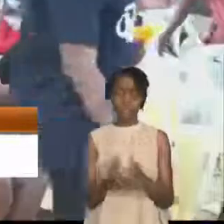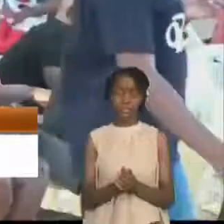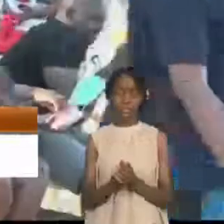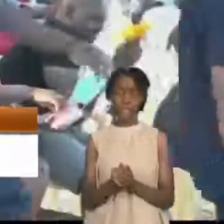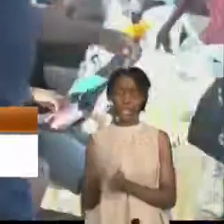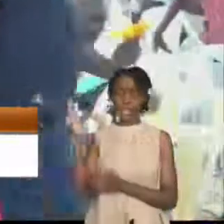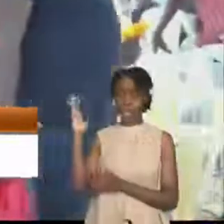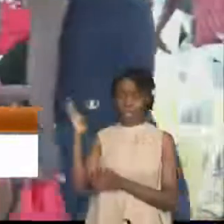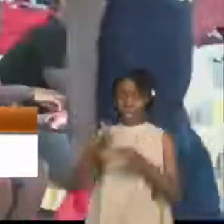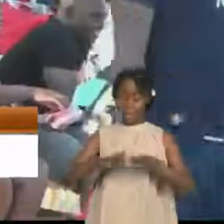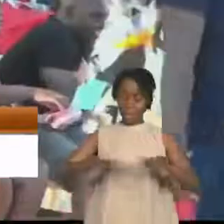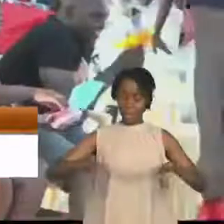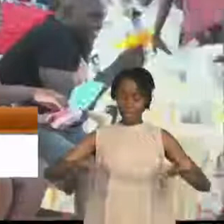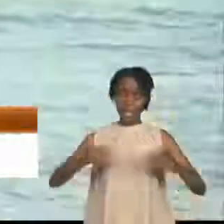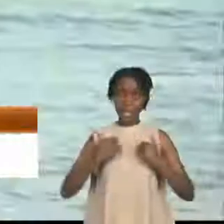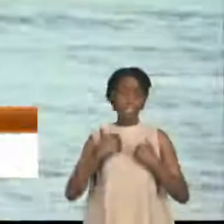occupied